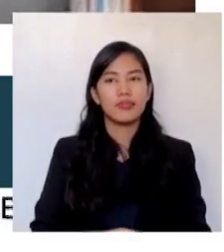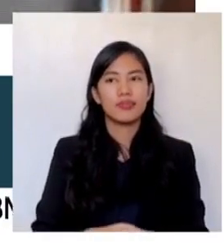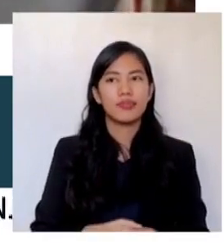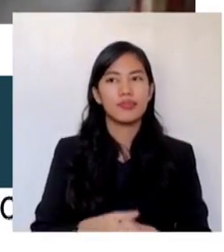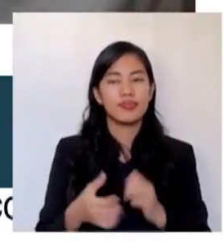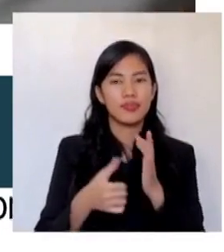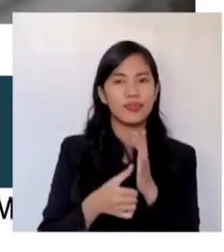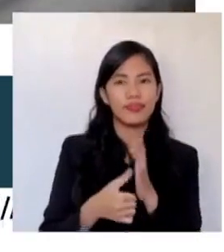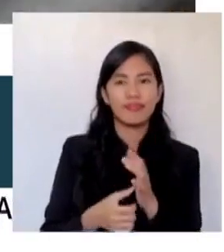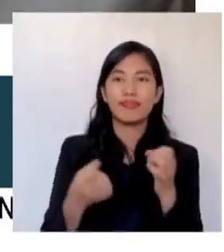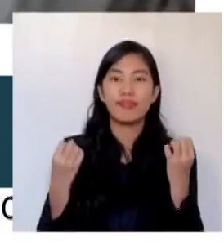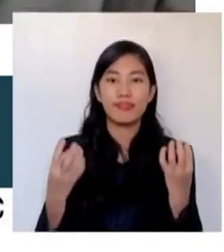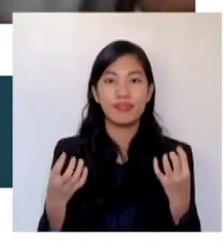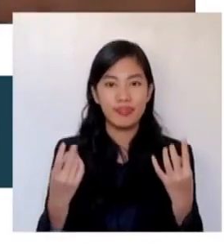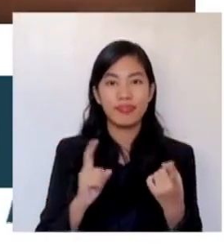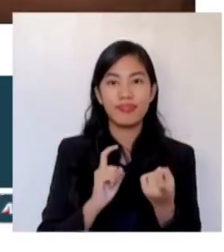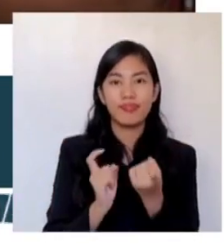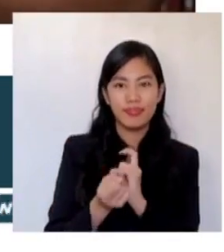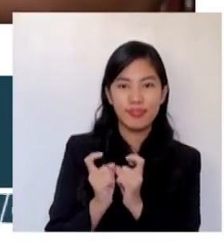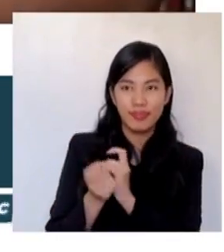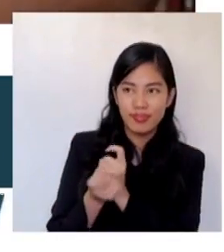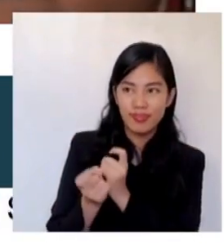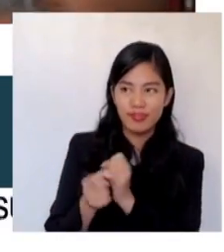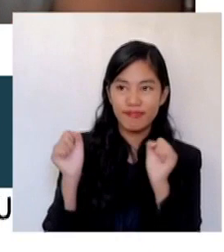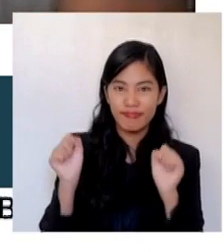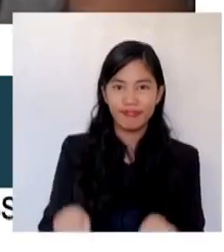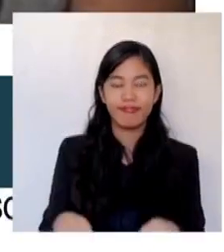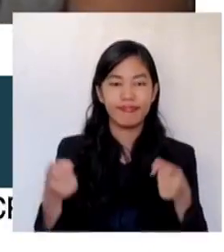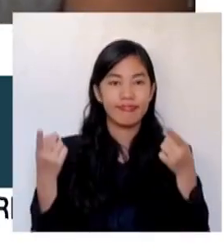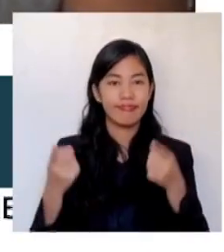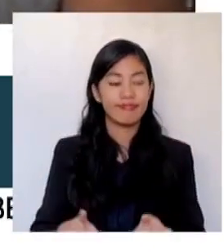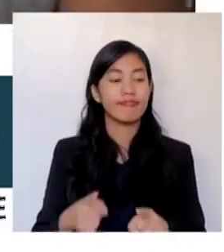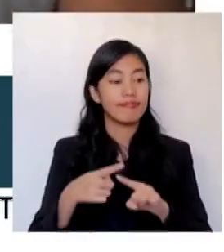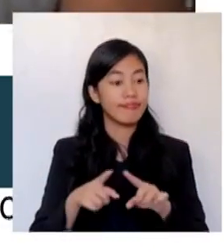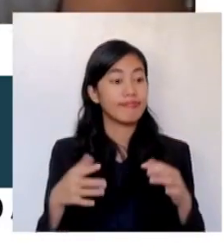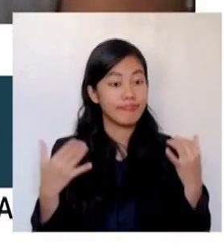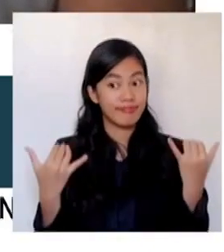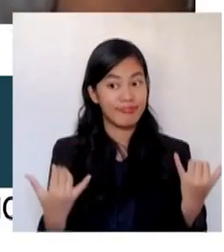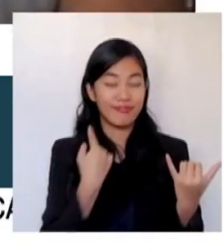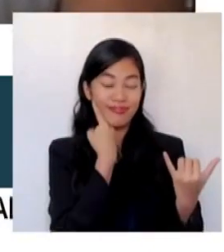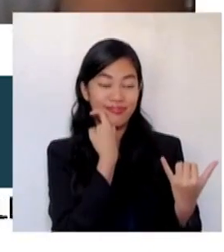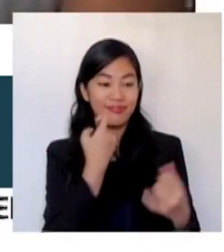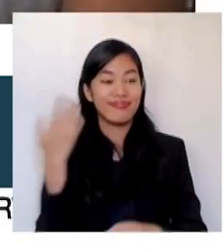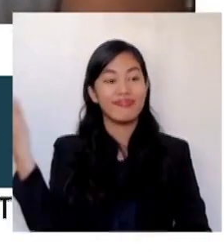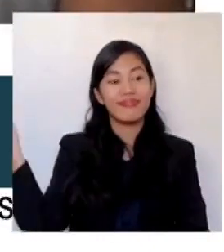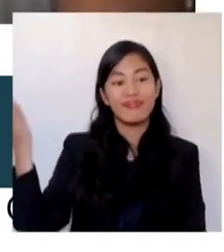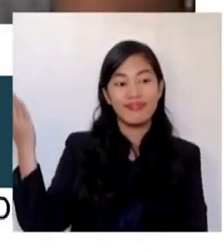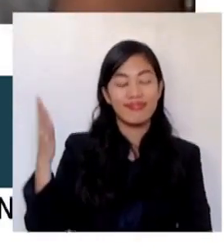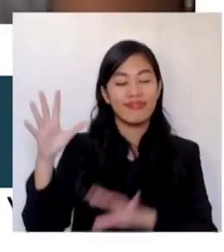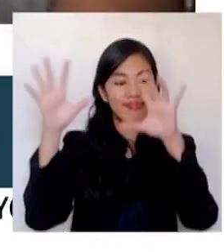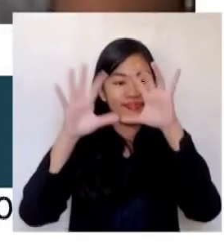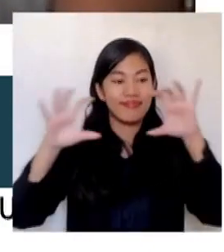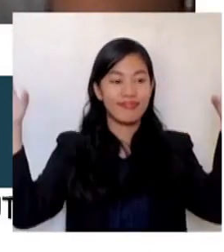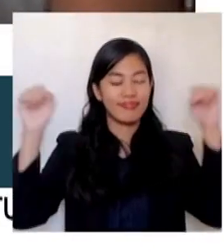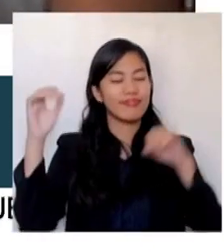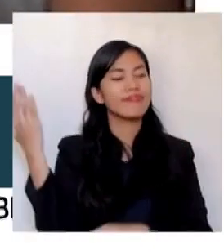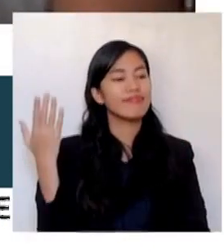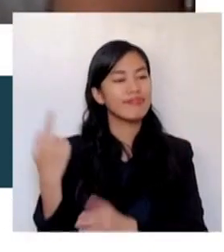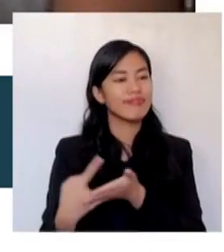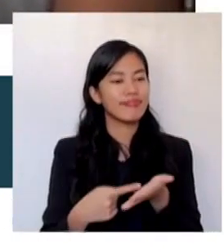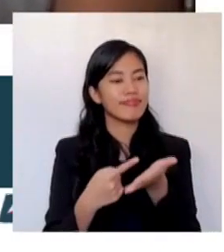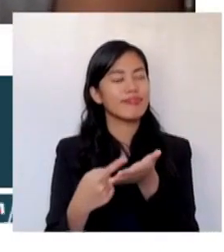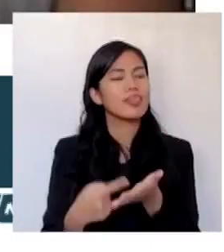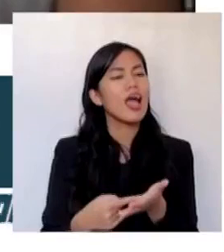Lots of changes expected still. But for this presidential forum, who was a better communicator? Who